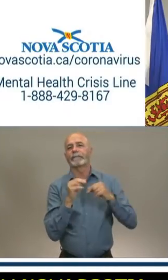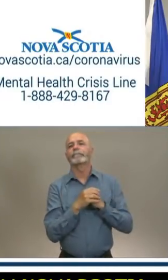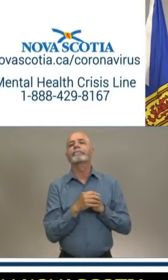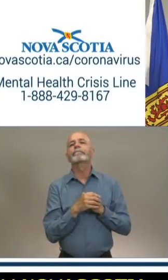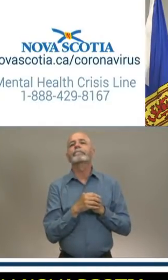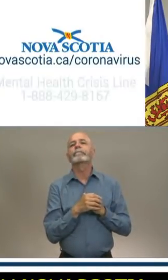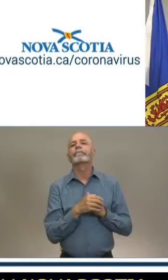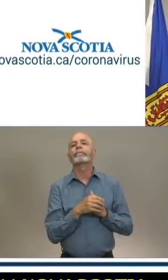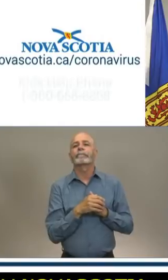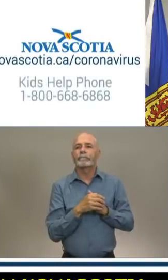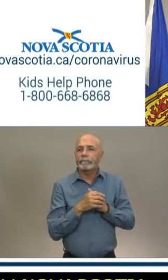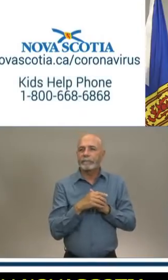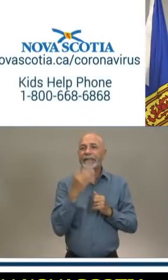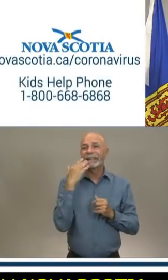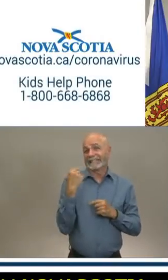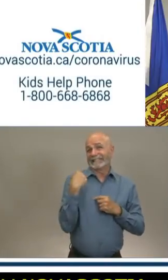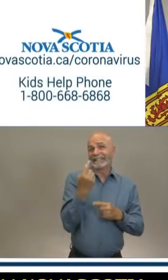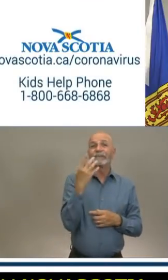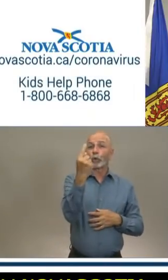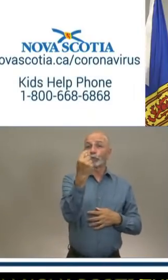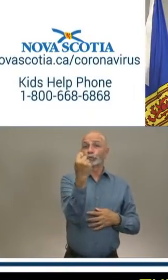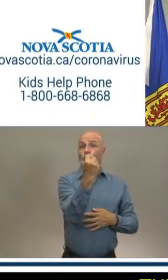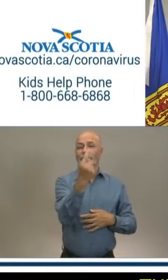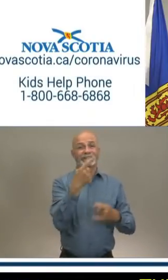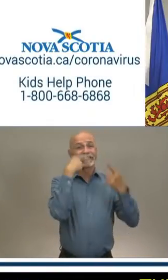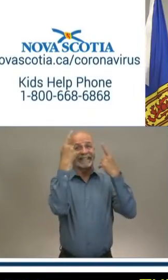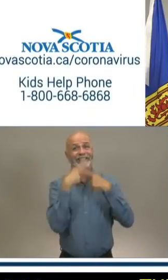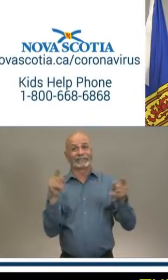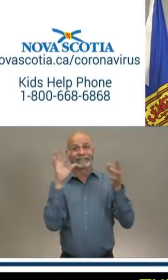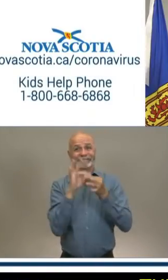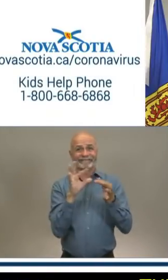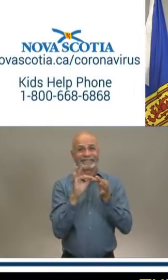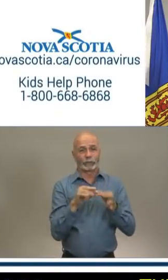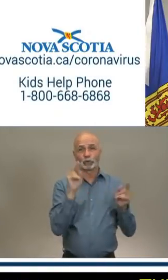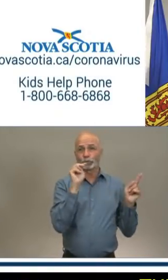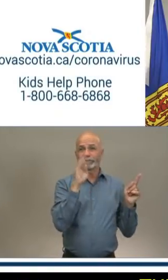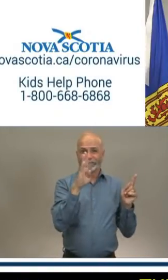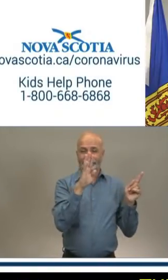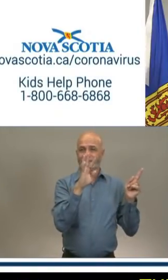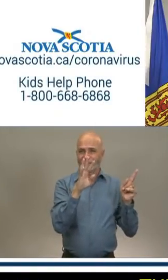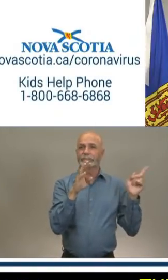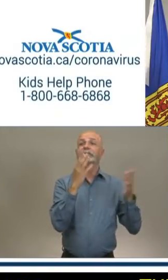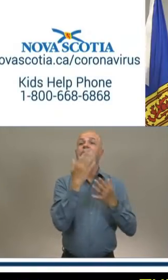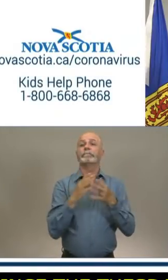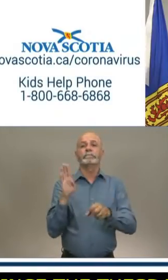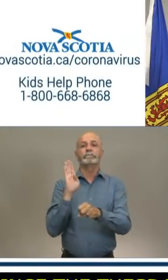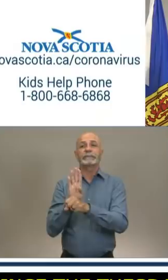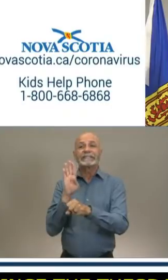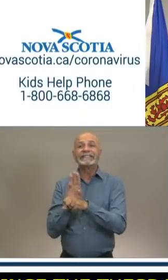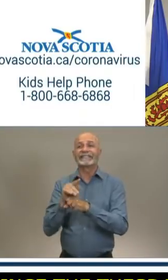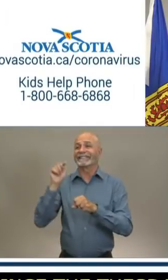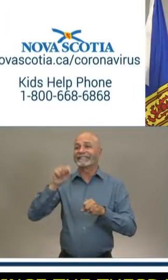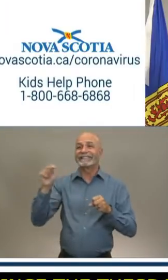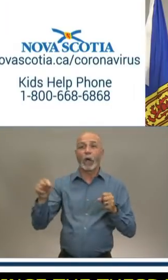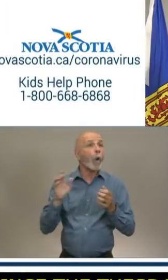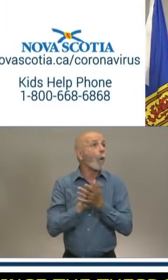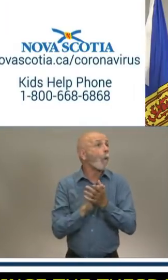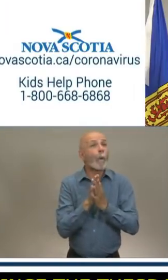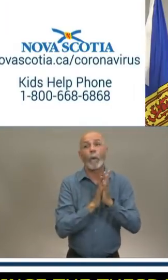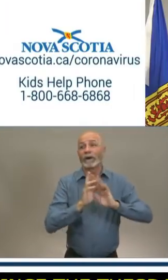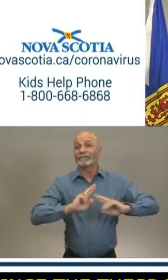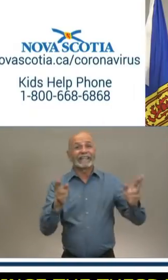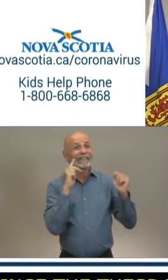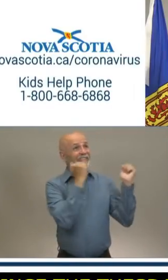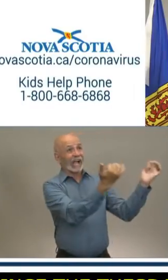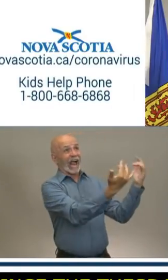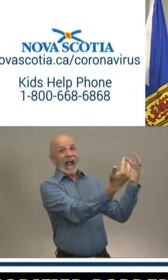modified border, we've heard from a lot of businesses that have been swarmed with cancellations of their services. So I'm wondering, are you planning on rolling out